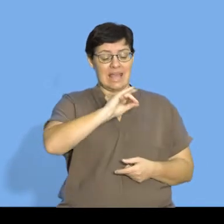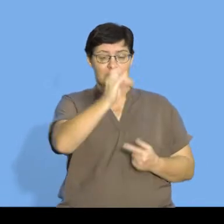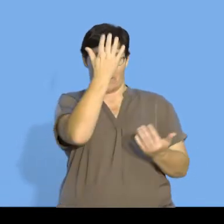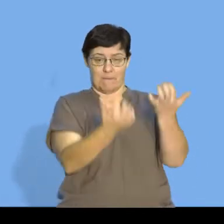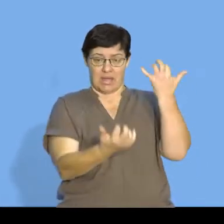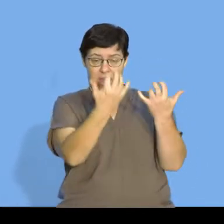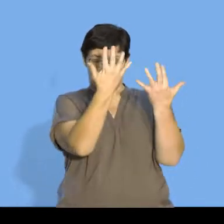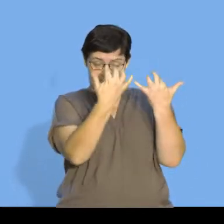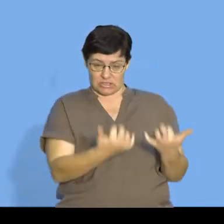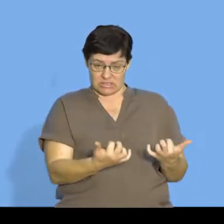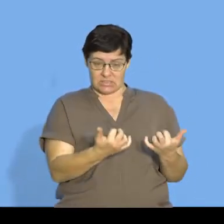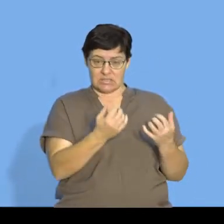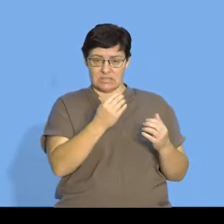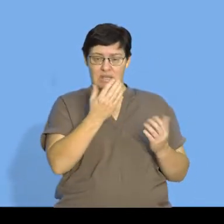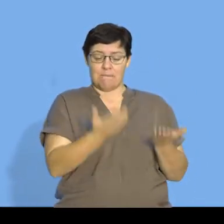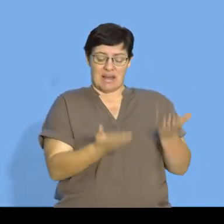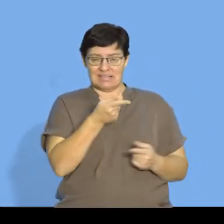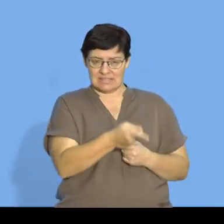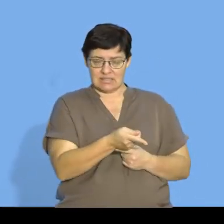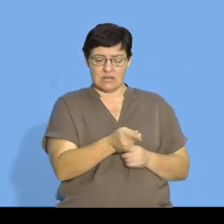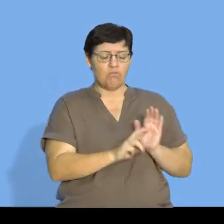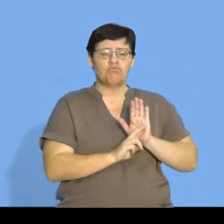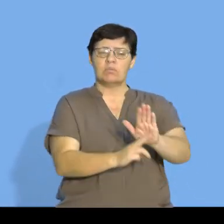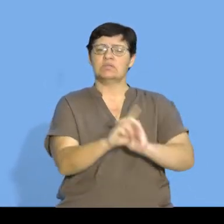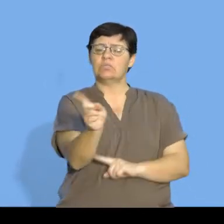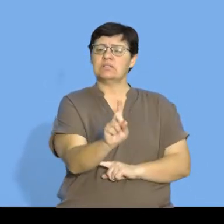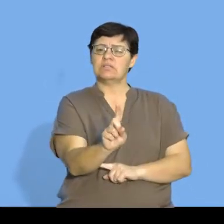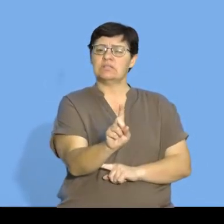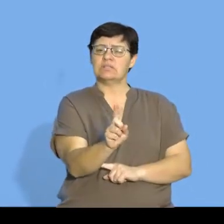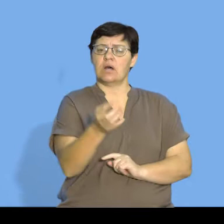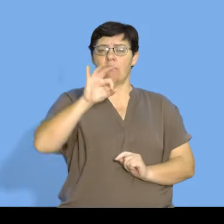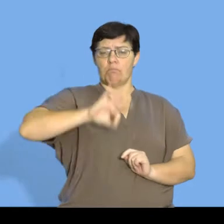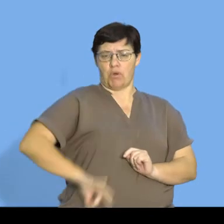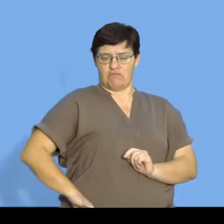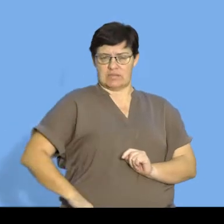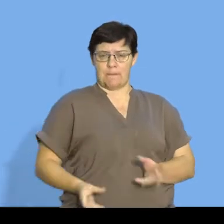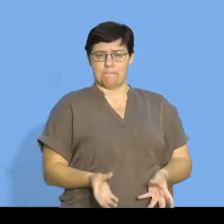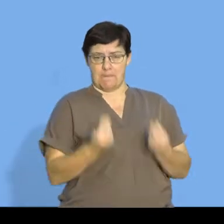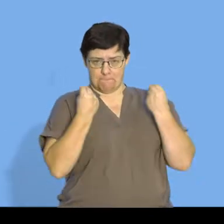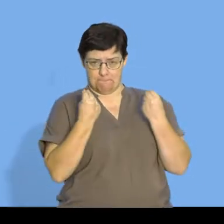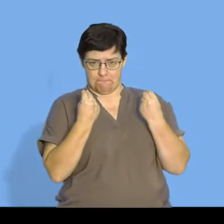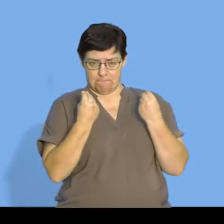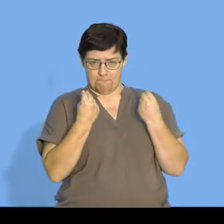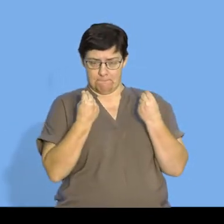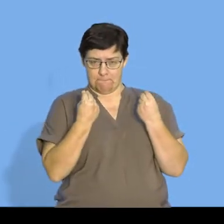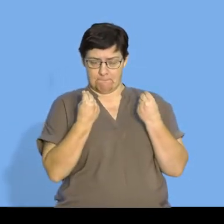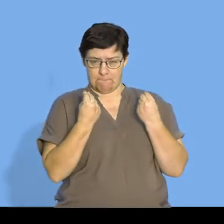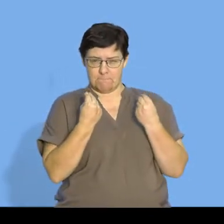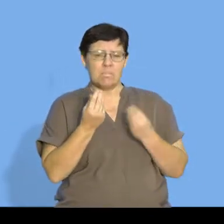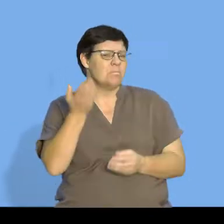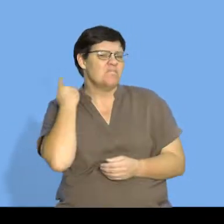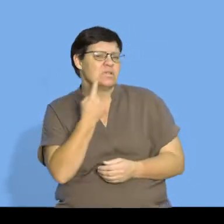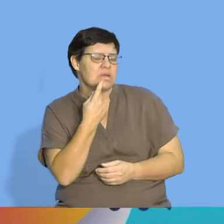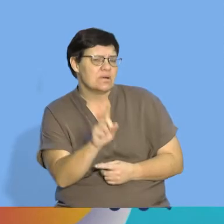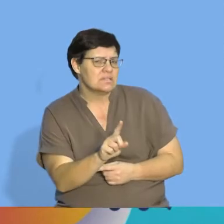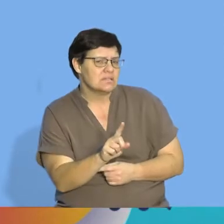budget represents profit earned. Right, what did we just say early on in the